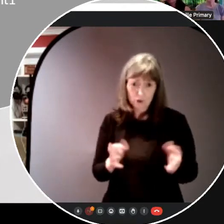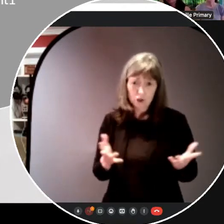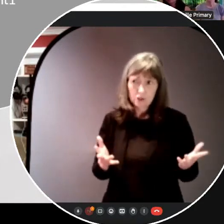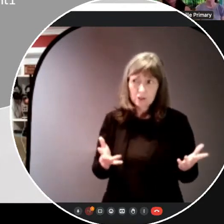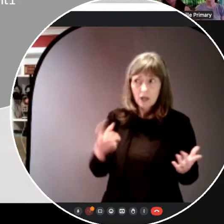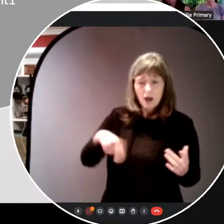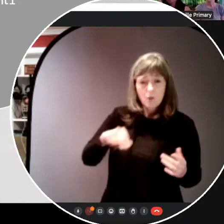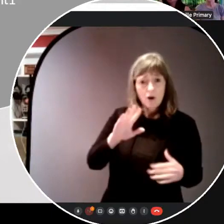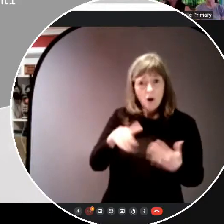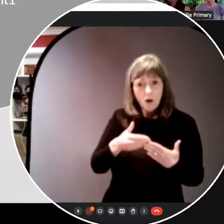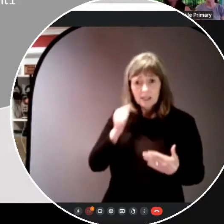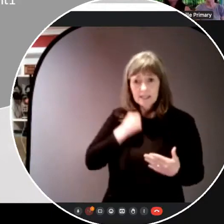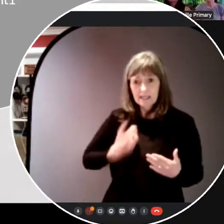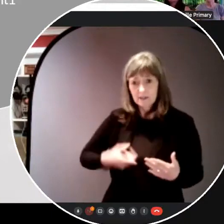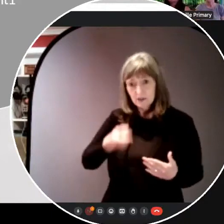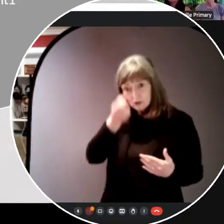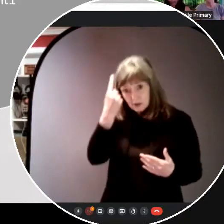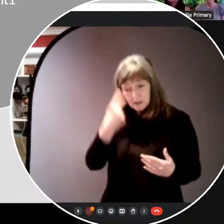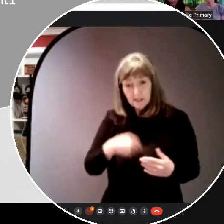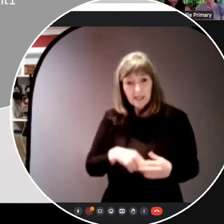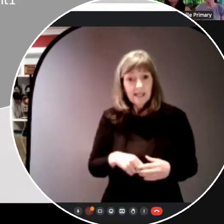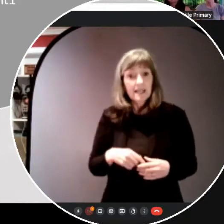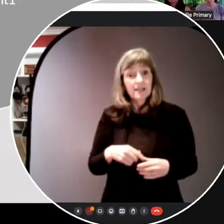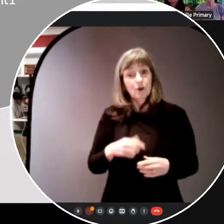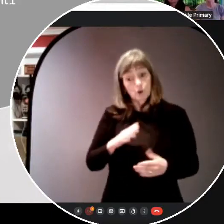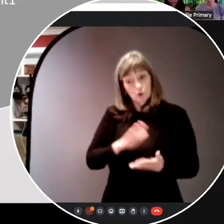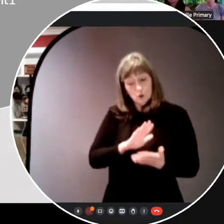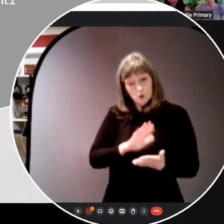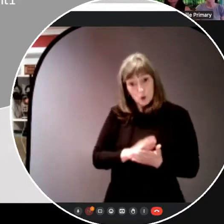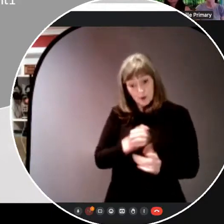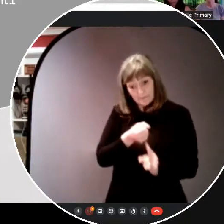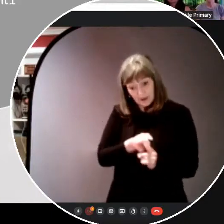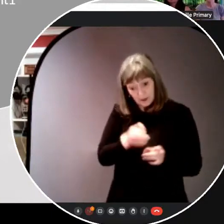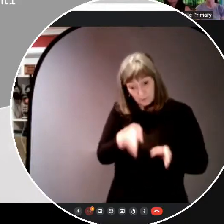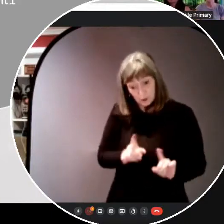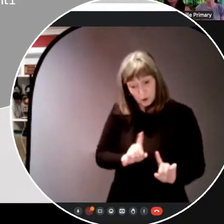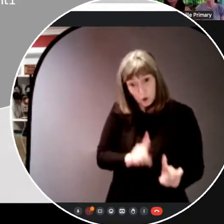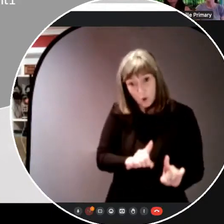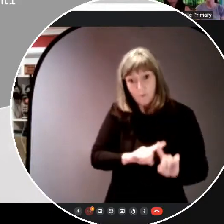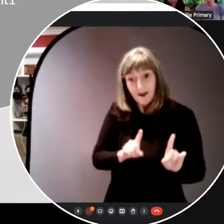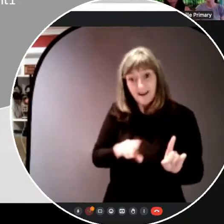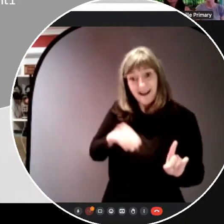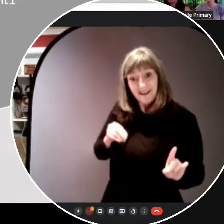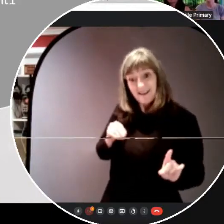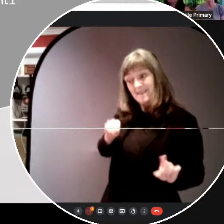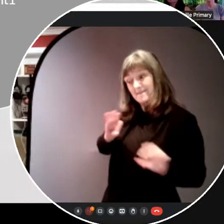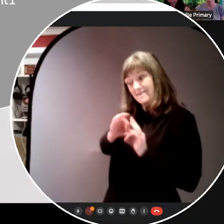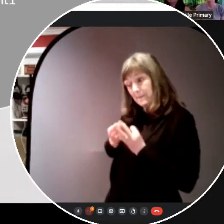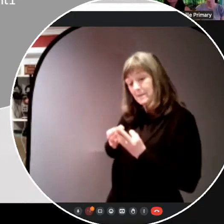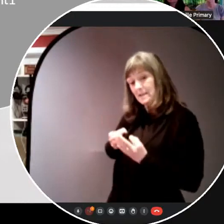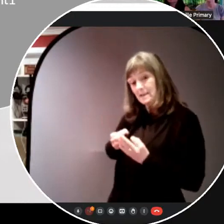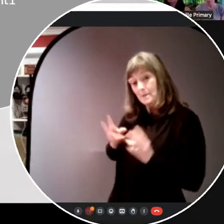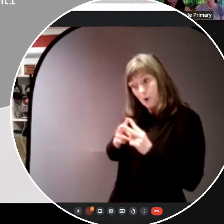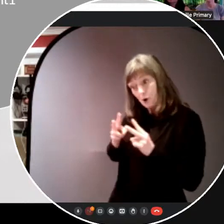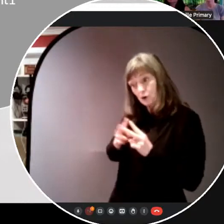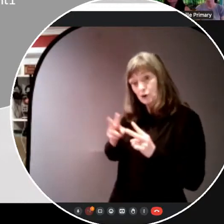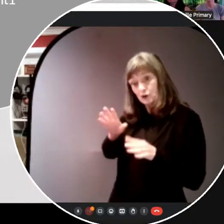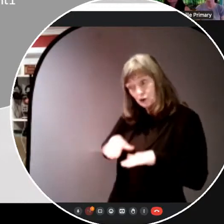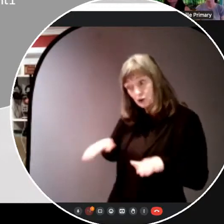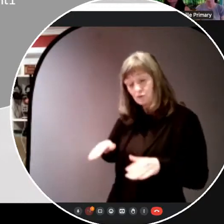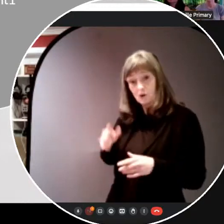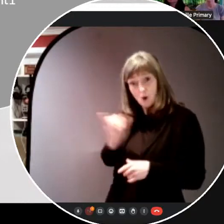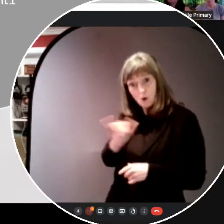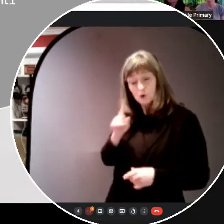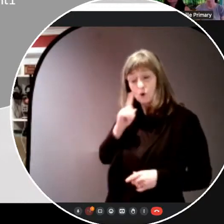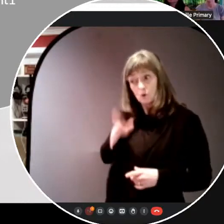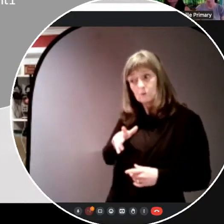did not just affect the lives of the person who actually attended the school, but the family members, such as the spouses and children, are also deeply affected about this